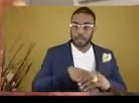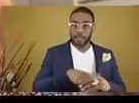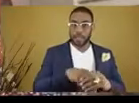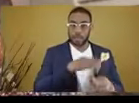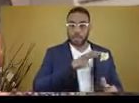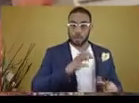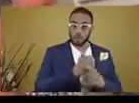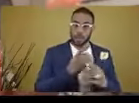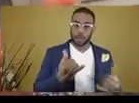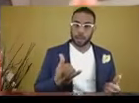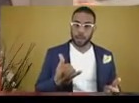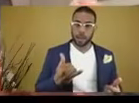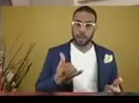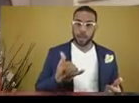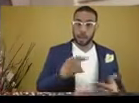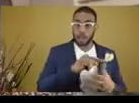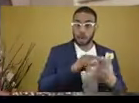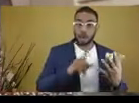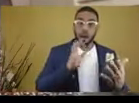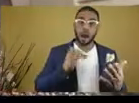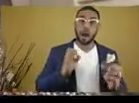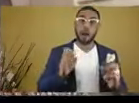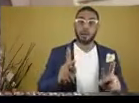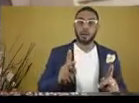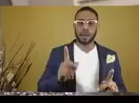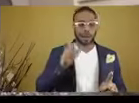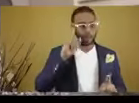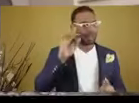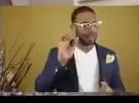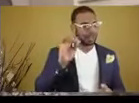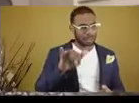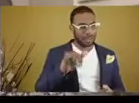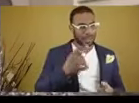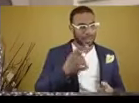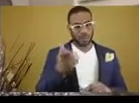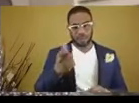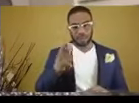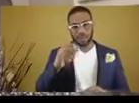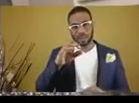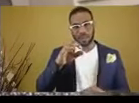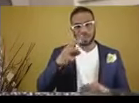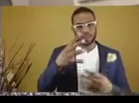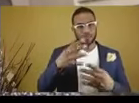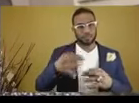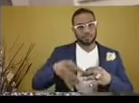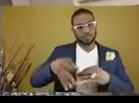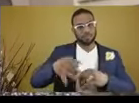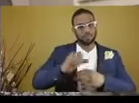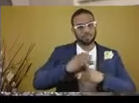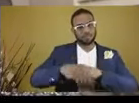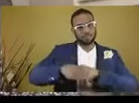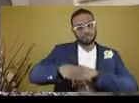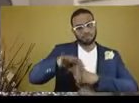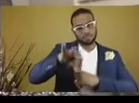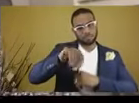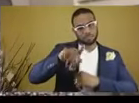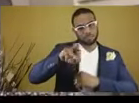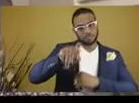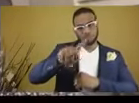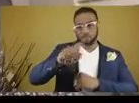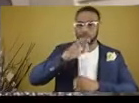now. And I think that those are opportunities. I think that getting rid of the filibuster is an opportunity. It's an